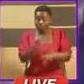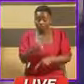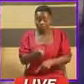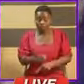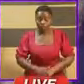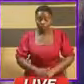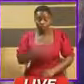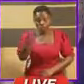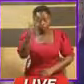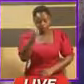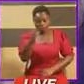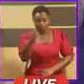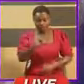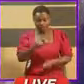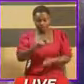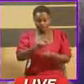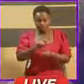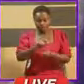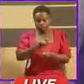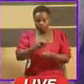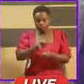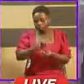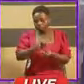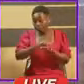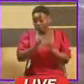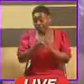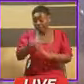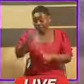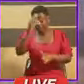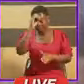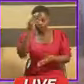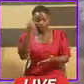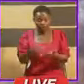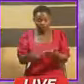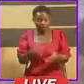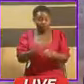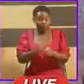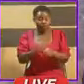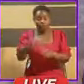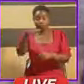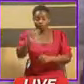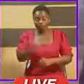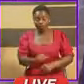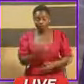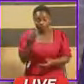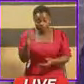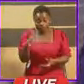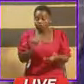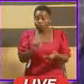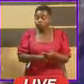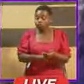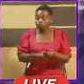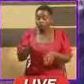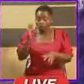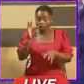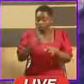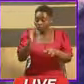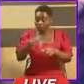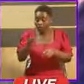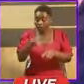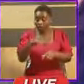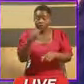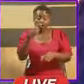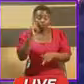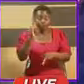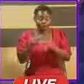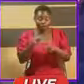lwaki mutufuula abasiru? Twabakola ki? Twagala ekkubo lino bwe muba nga temwafunayo obululu mubuulire abantu, naye ng'ekkubo